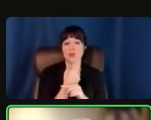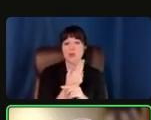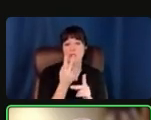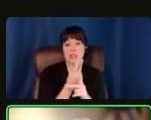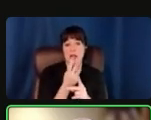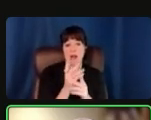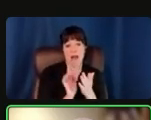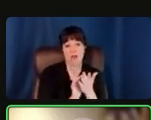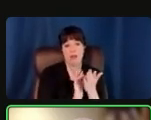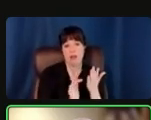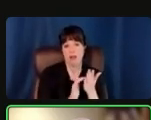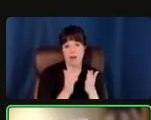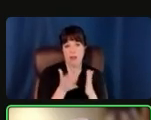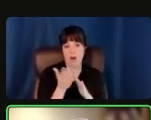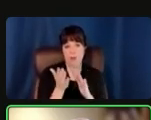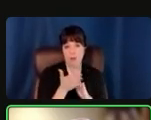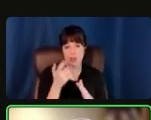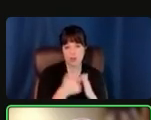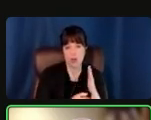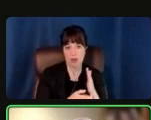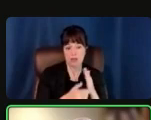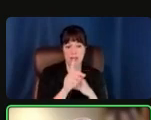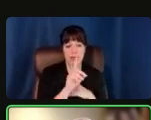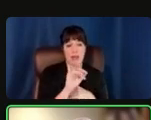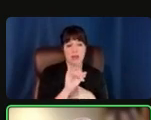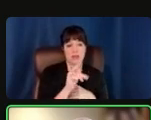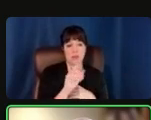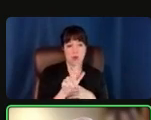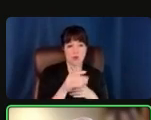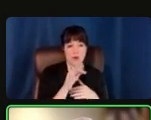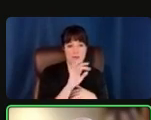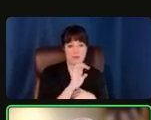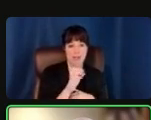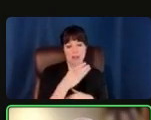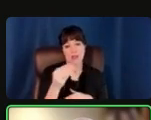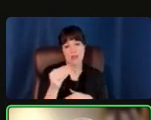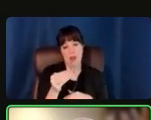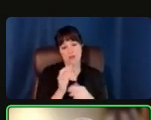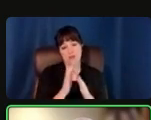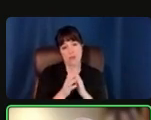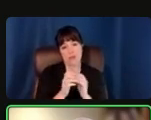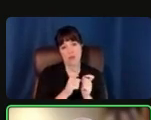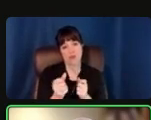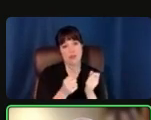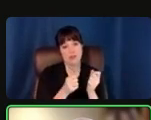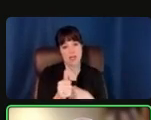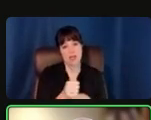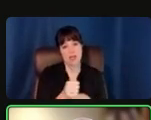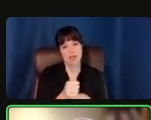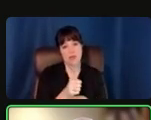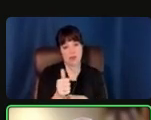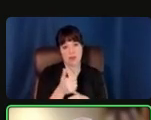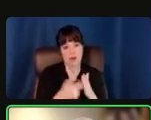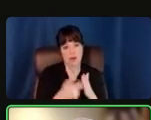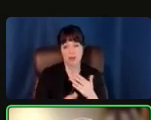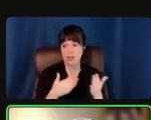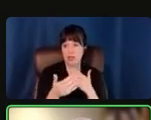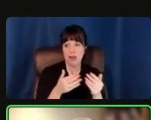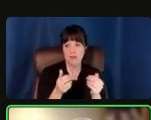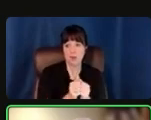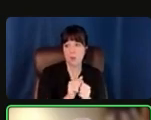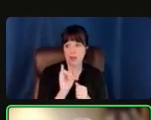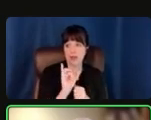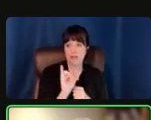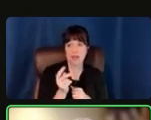operational costs, such as disposal fees and transportation costs. Even with the significant inflation during 2022,